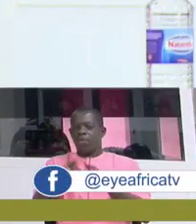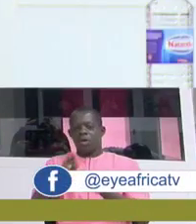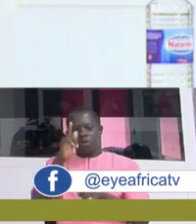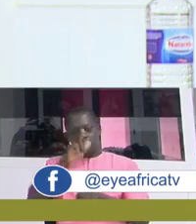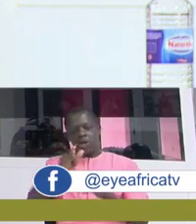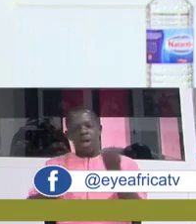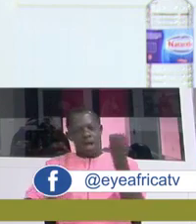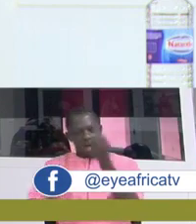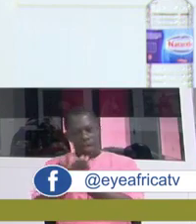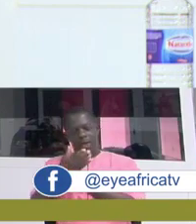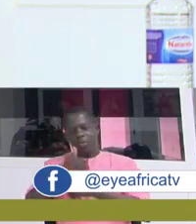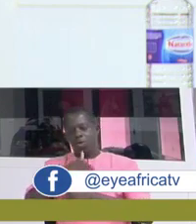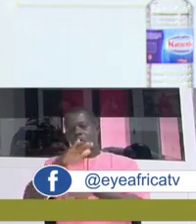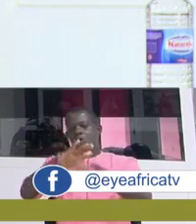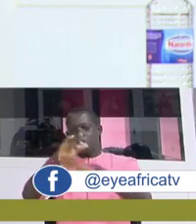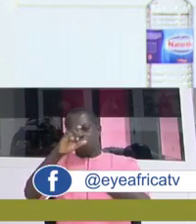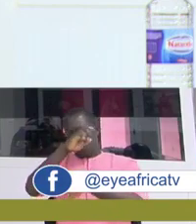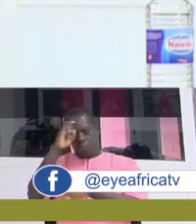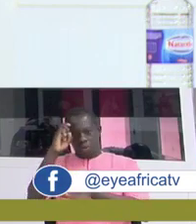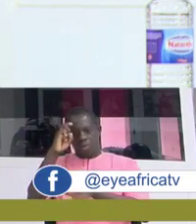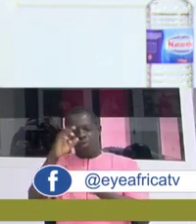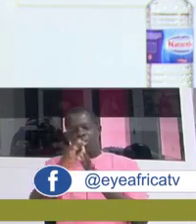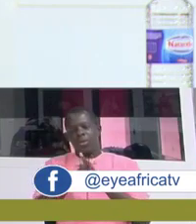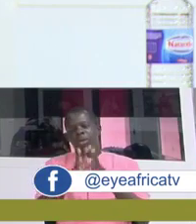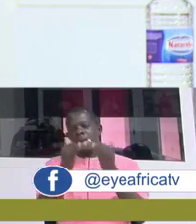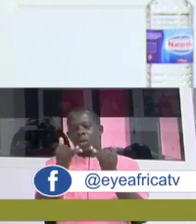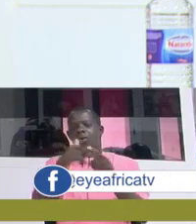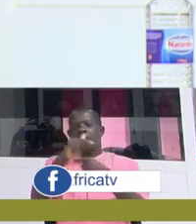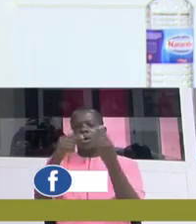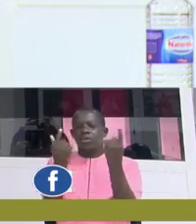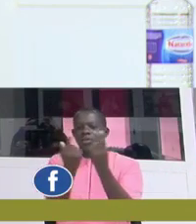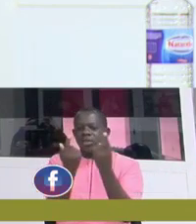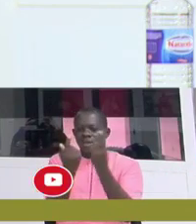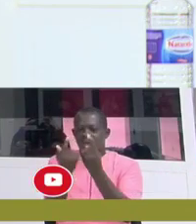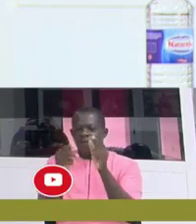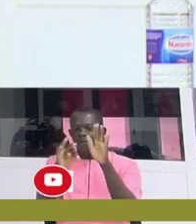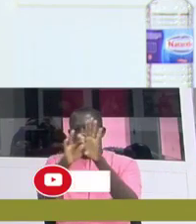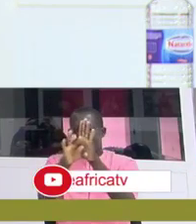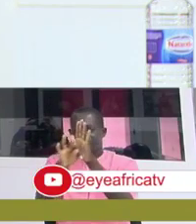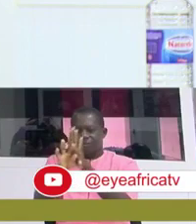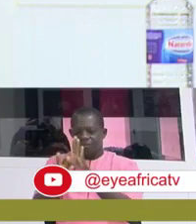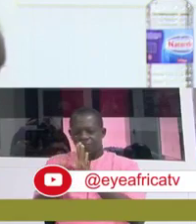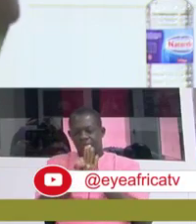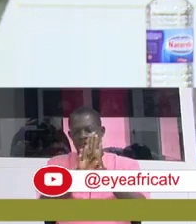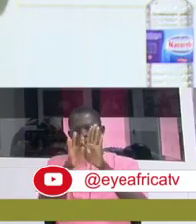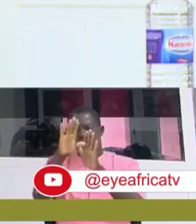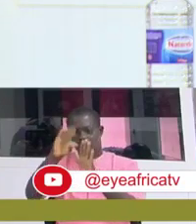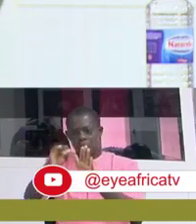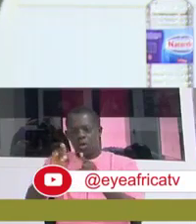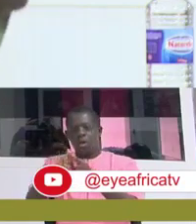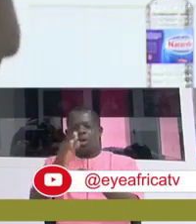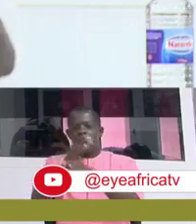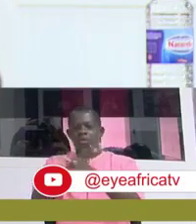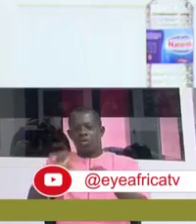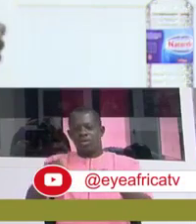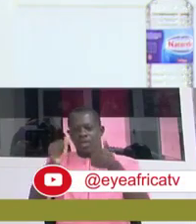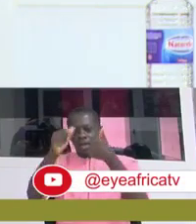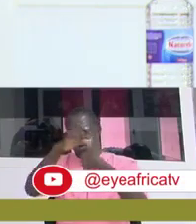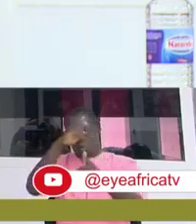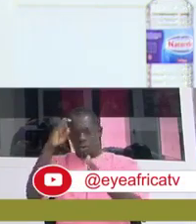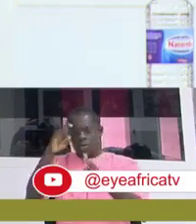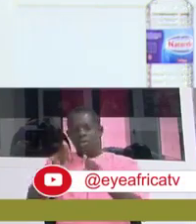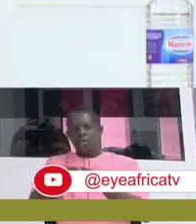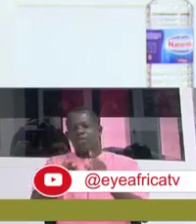him. Nata nta dokuola. He hired me saying purka wo jorangol pose to to fix those equipment.